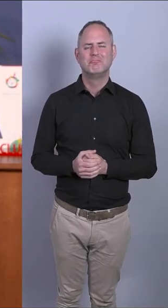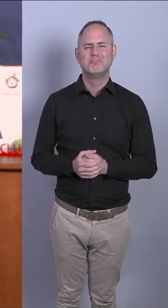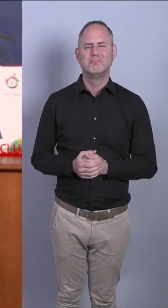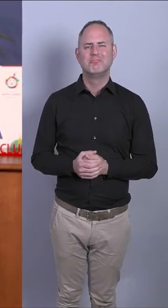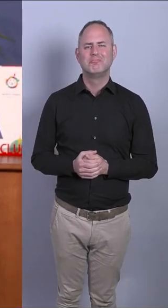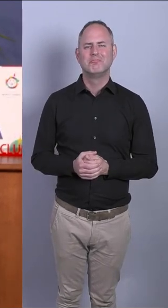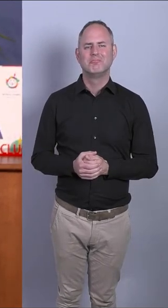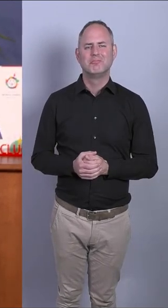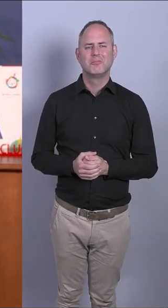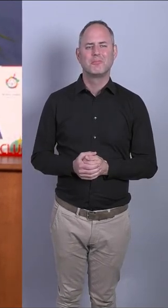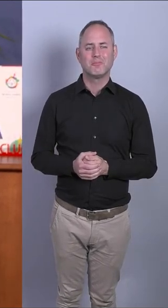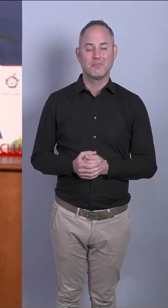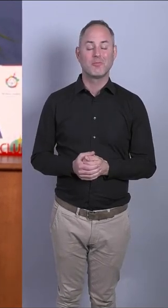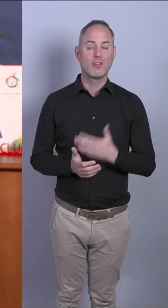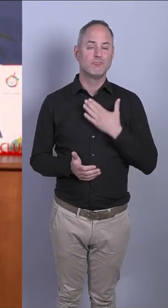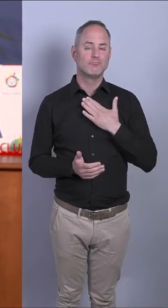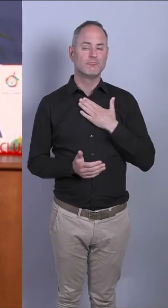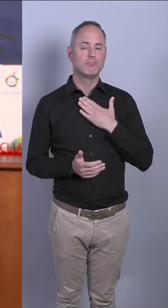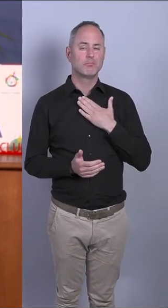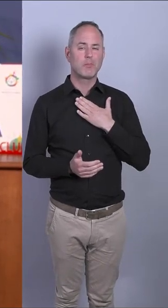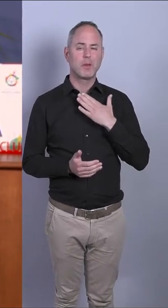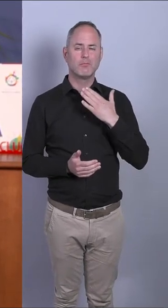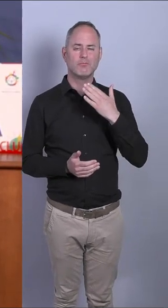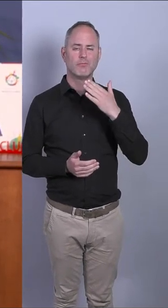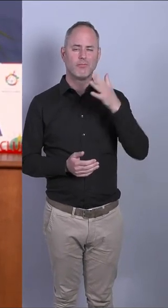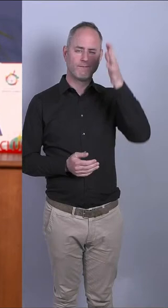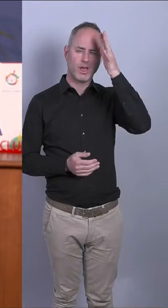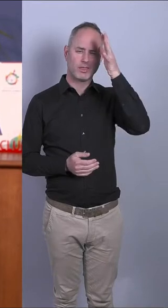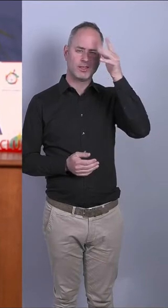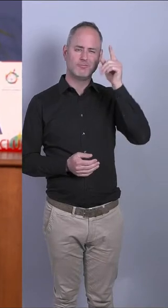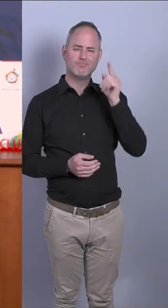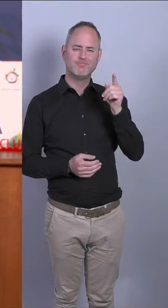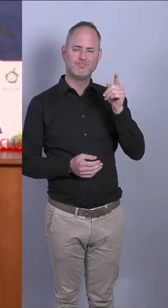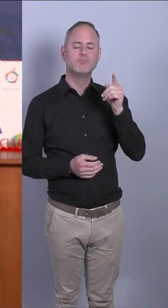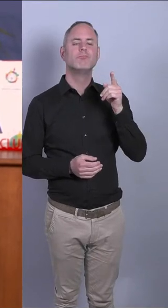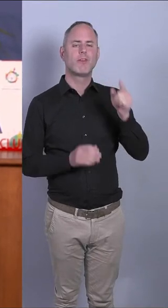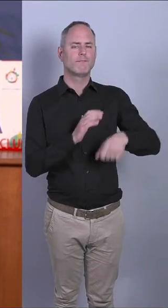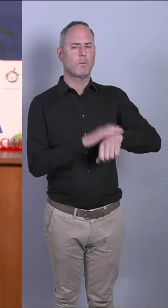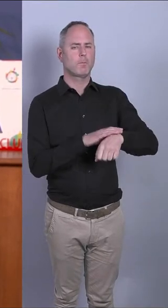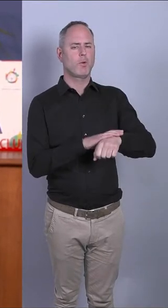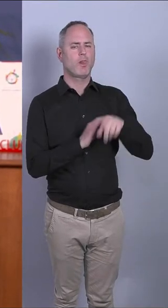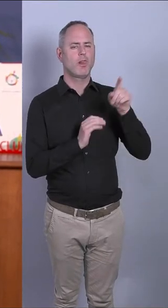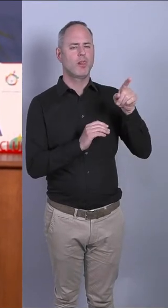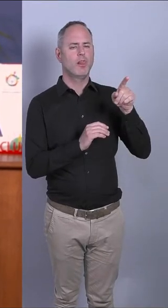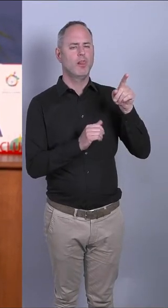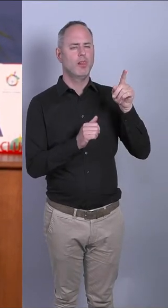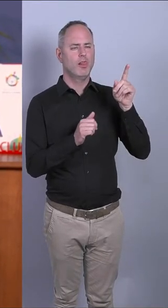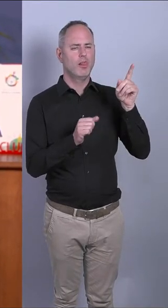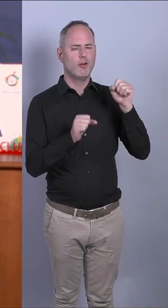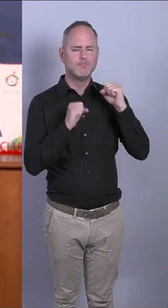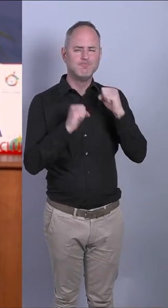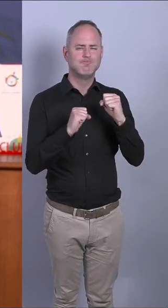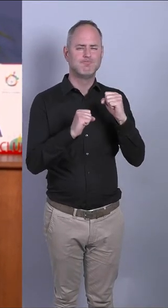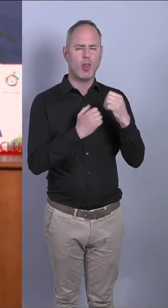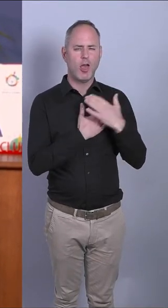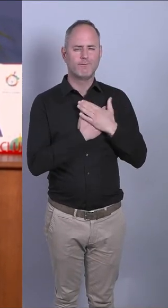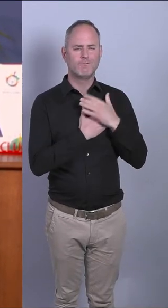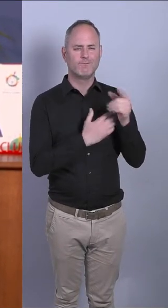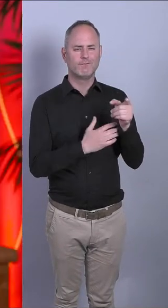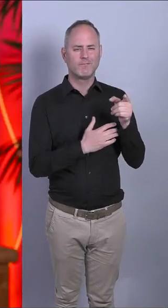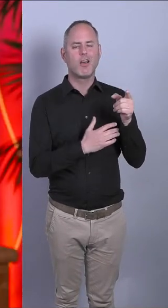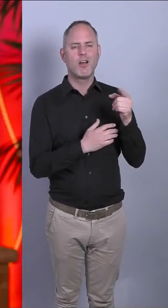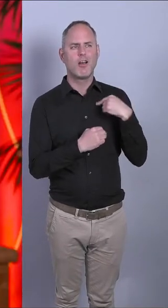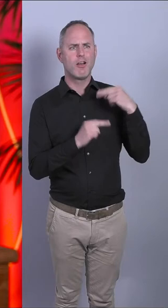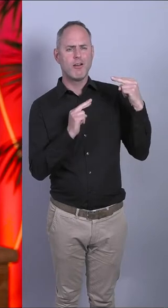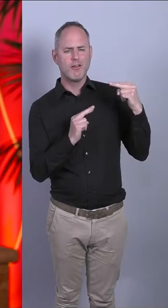Yes, thank you. It was through my father for me. Did he play himself or was he just a fan? Yes, he's playing football himself, but he's